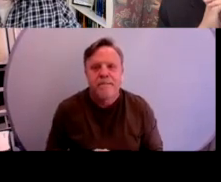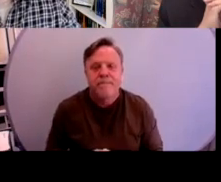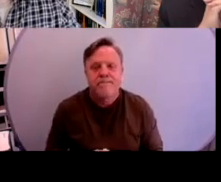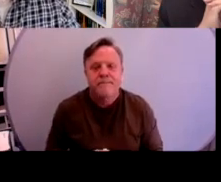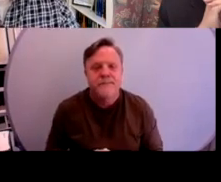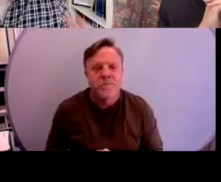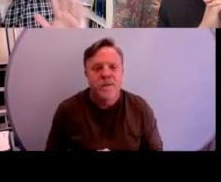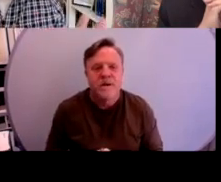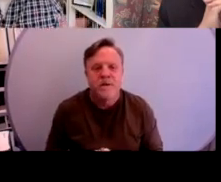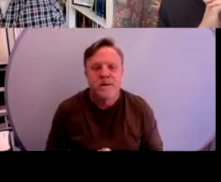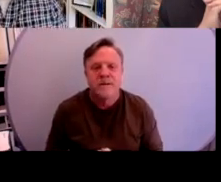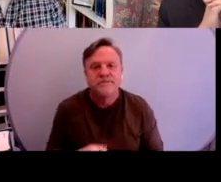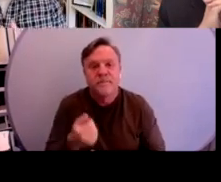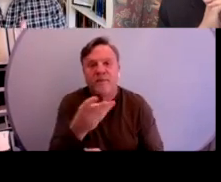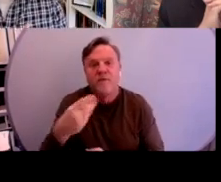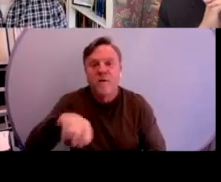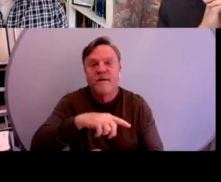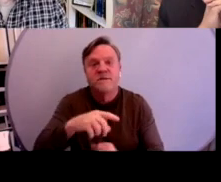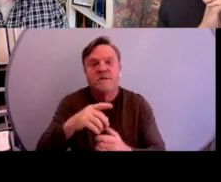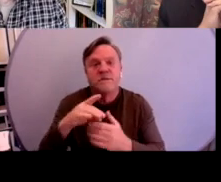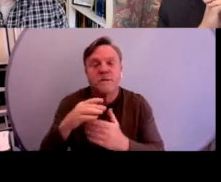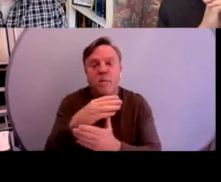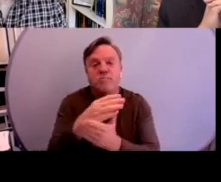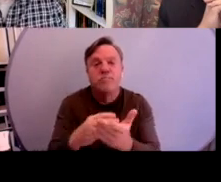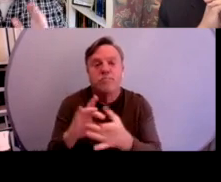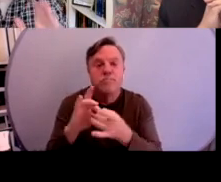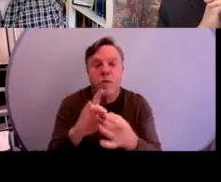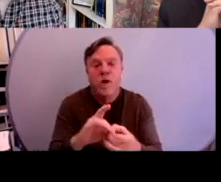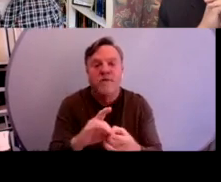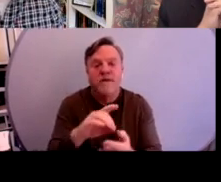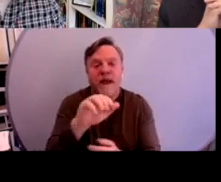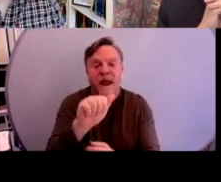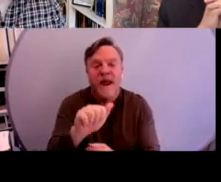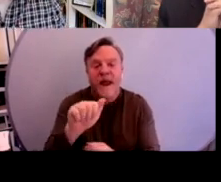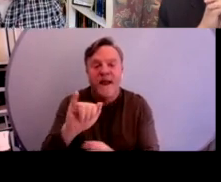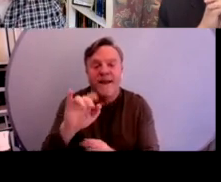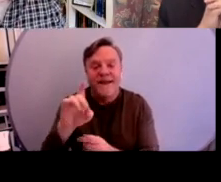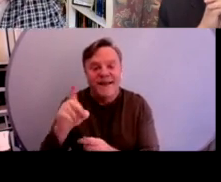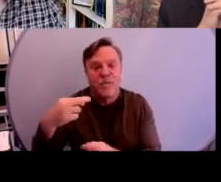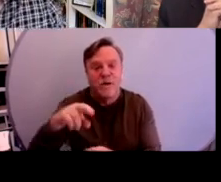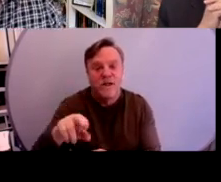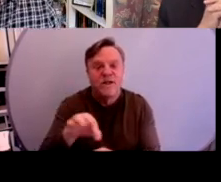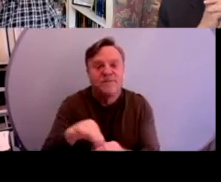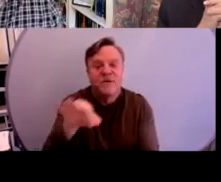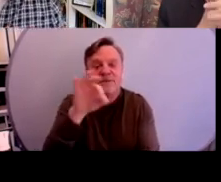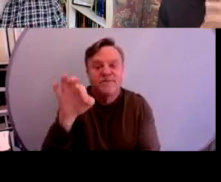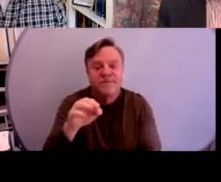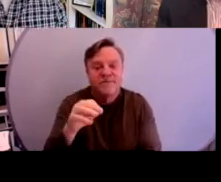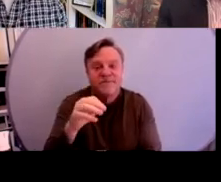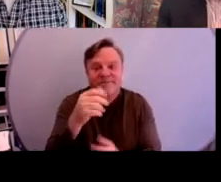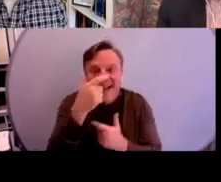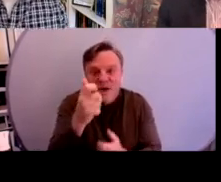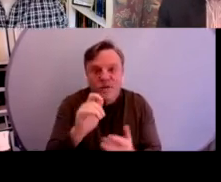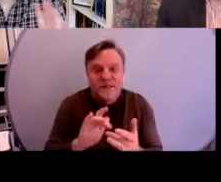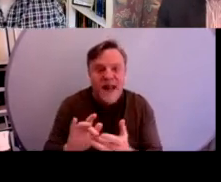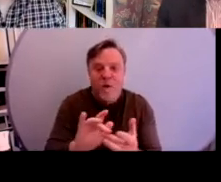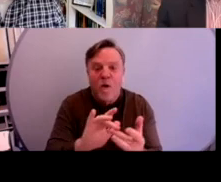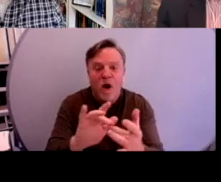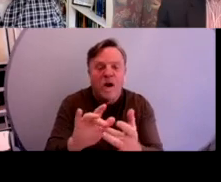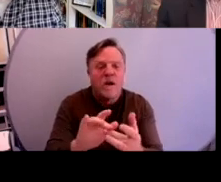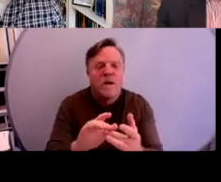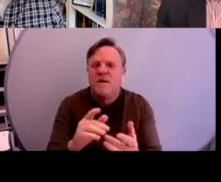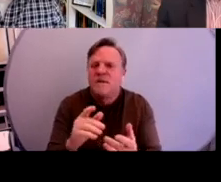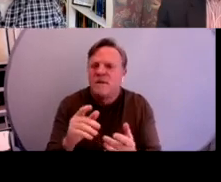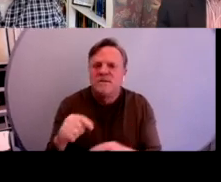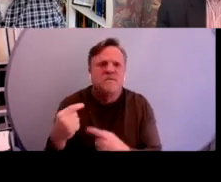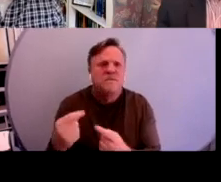So a few of us are part of the AAIDD Religion and Spirituality Interest Network. And so there's been a lot of great